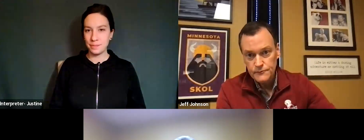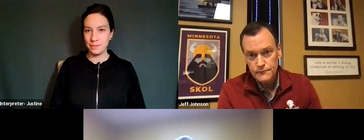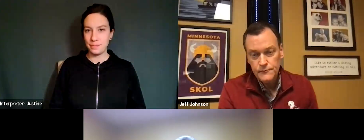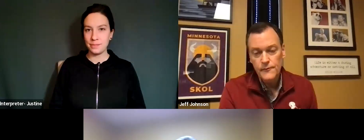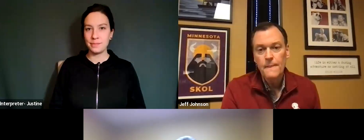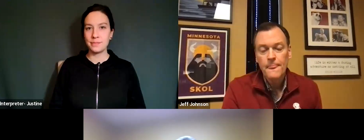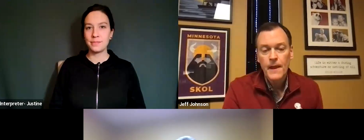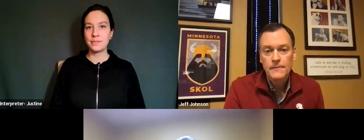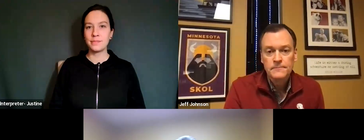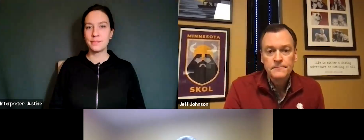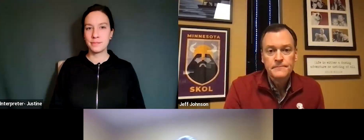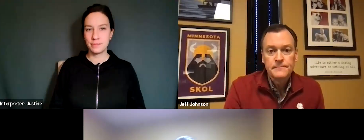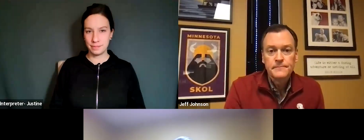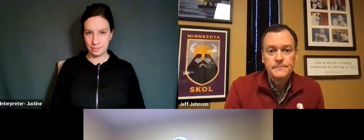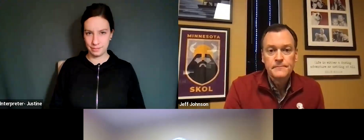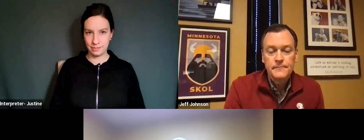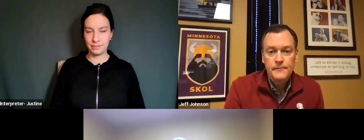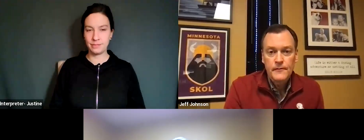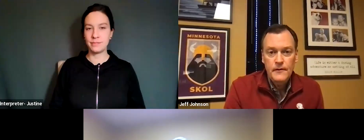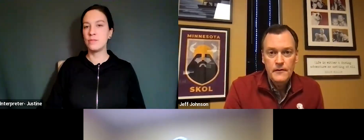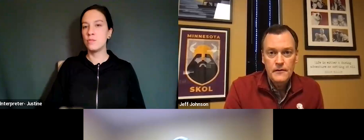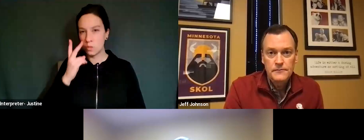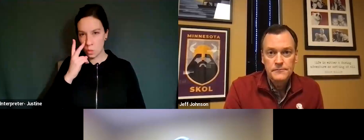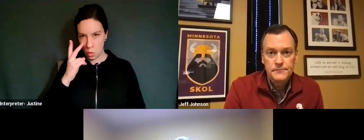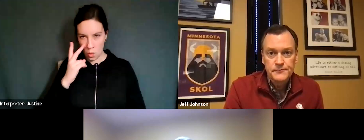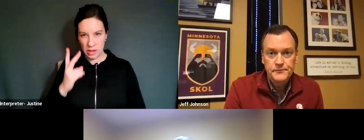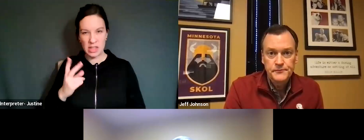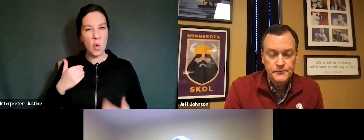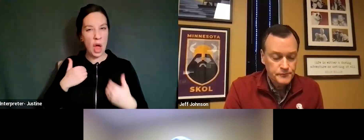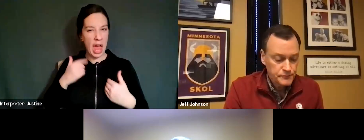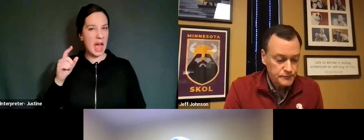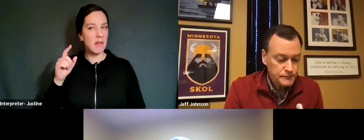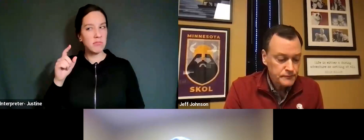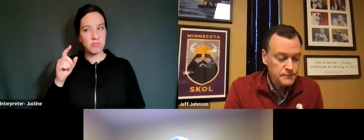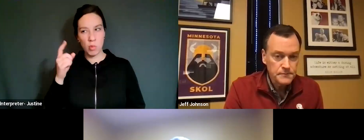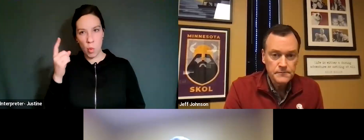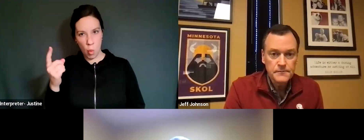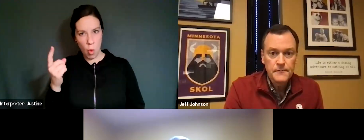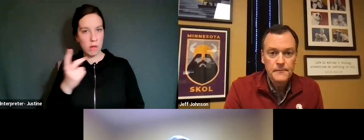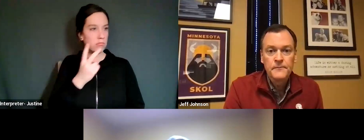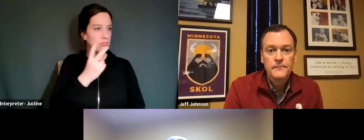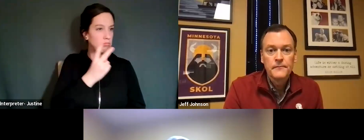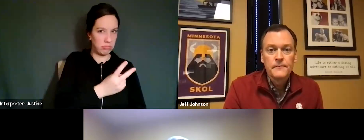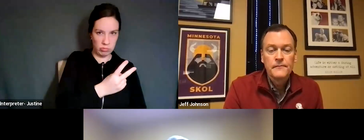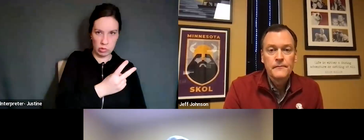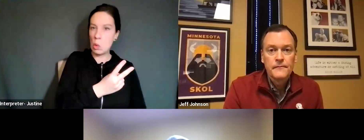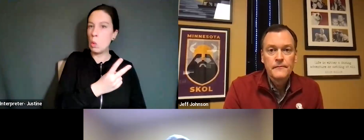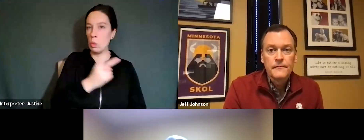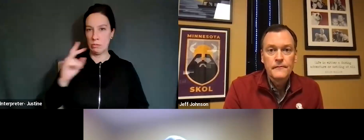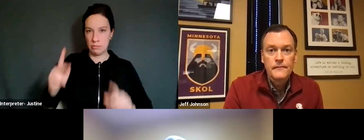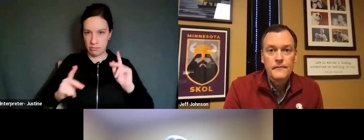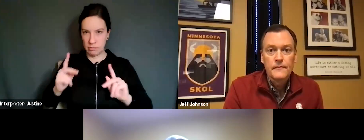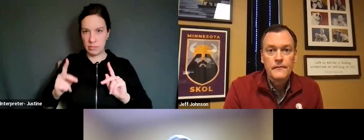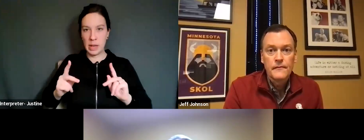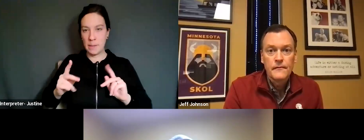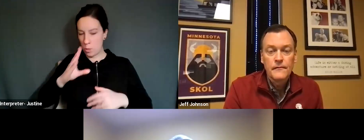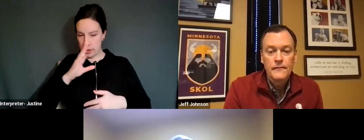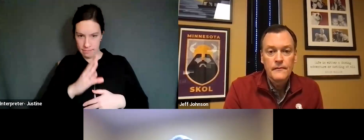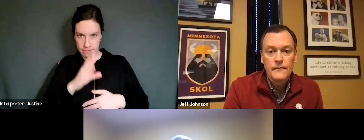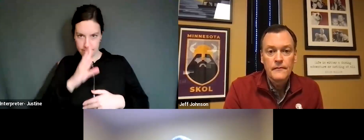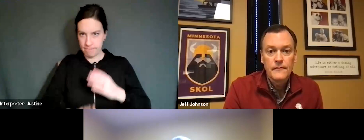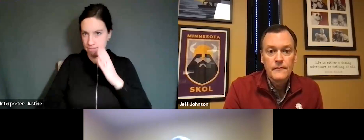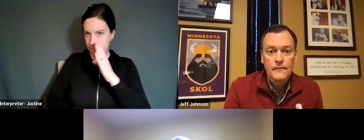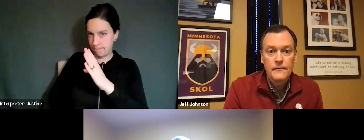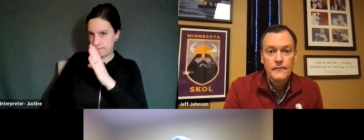We're kind of looking at the handlers with a primary and a secondary handler for the most part. The dog will primarily live with that primary